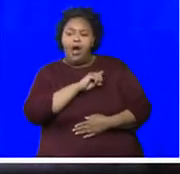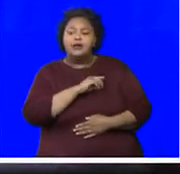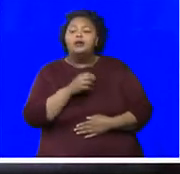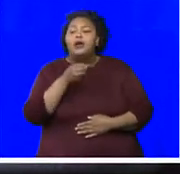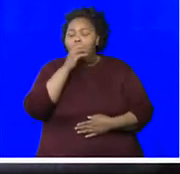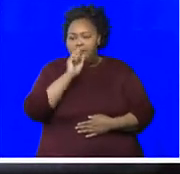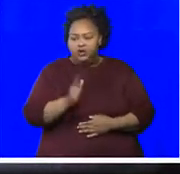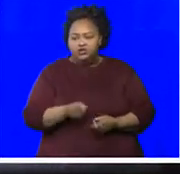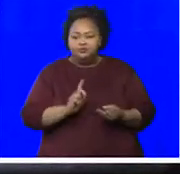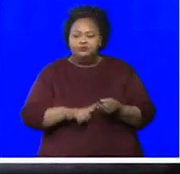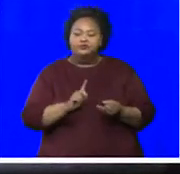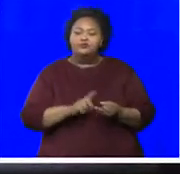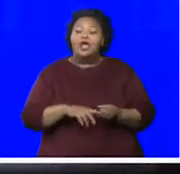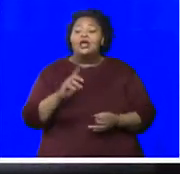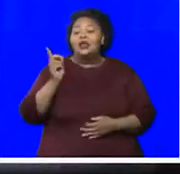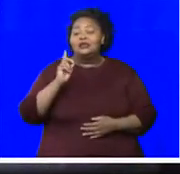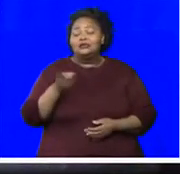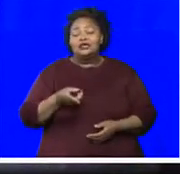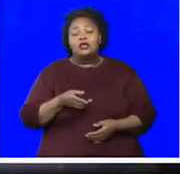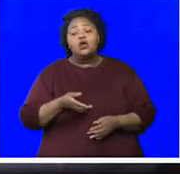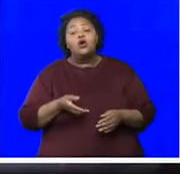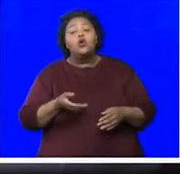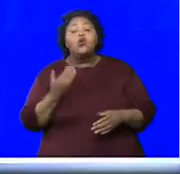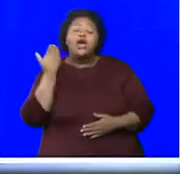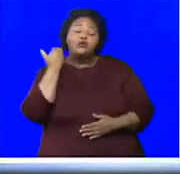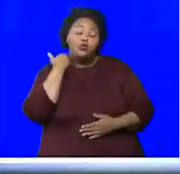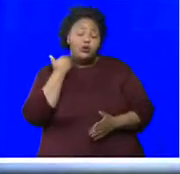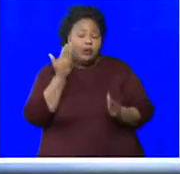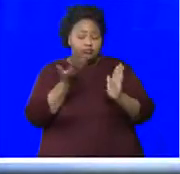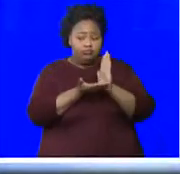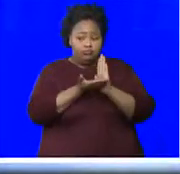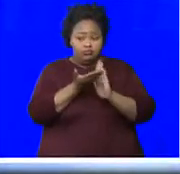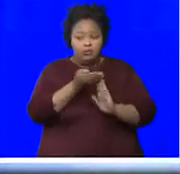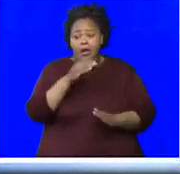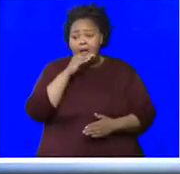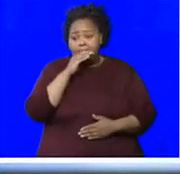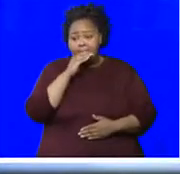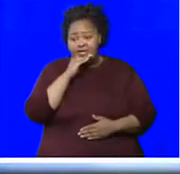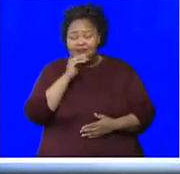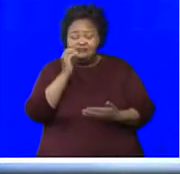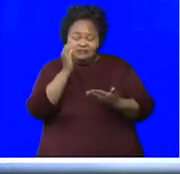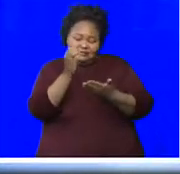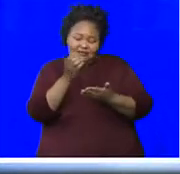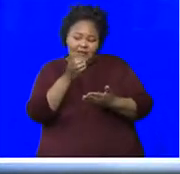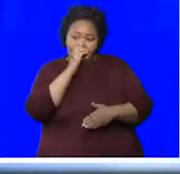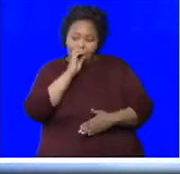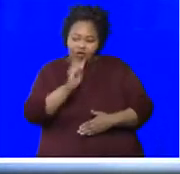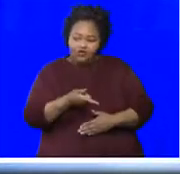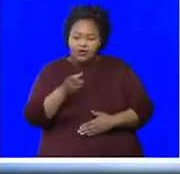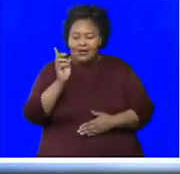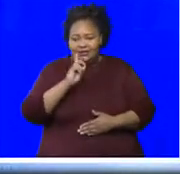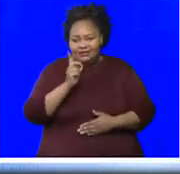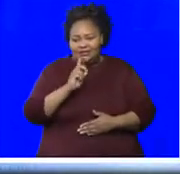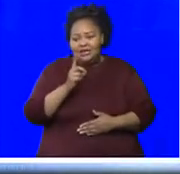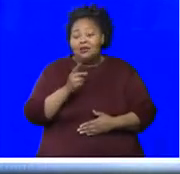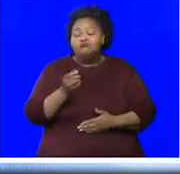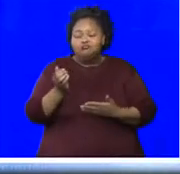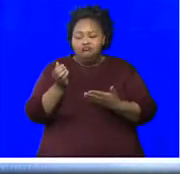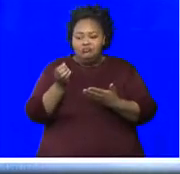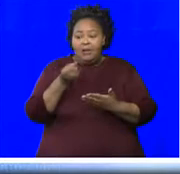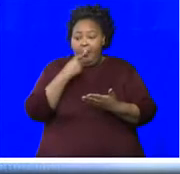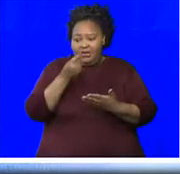natizili kubonakala kukhula njalo nje lokwenta ukuthi bangakhoni kwathenga eTindzabeni kubika